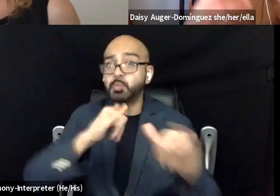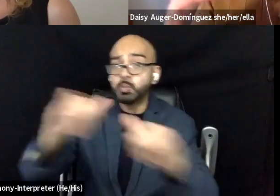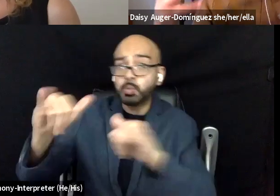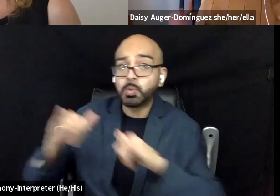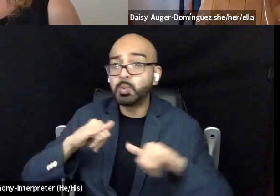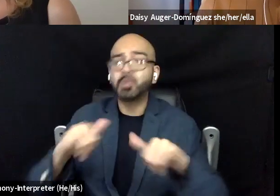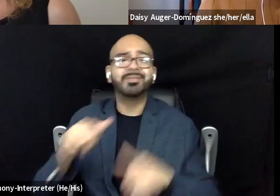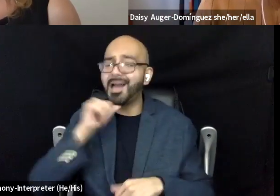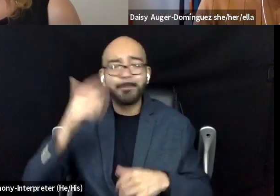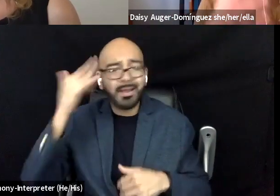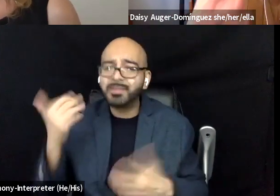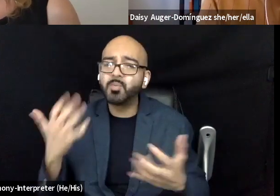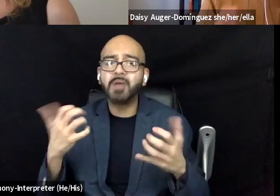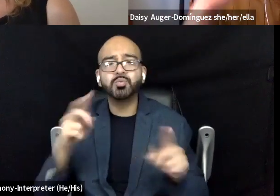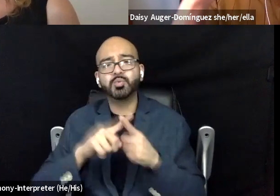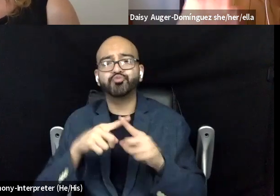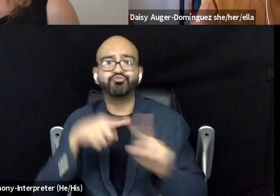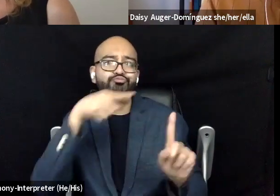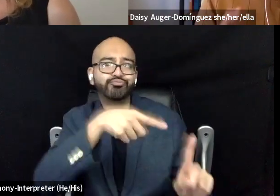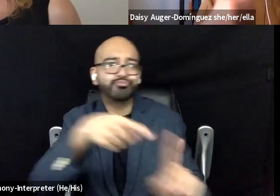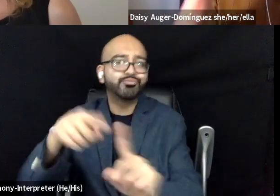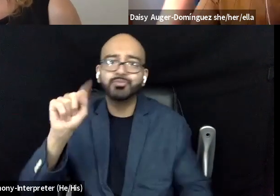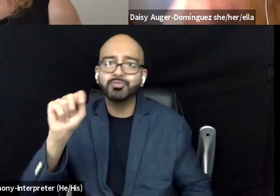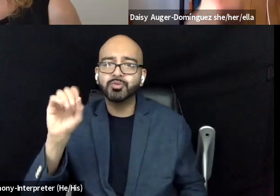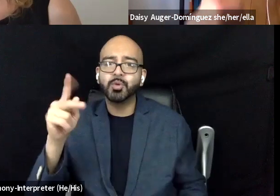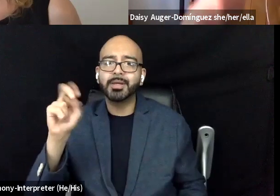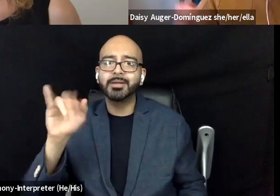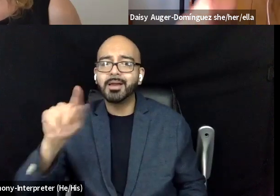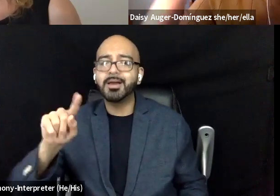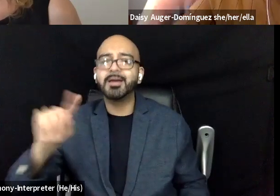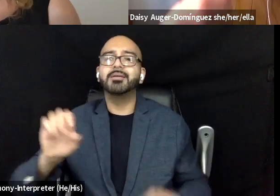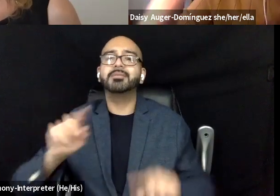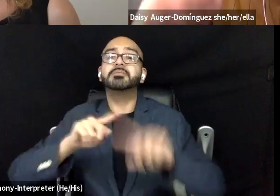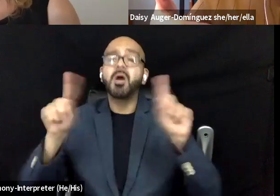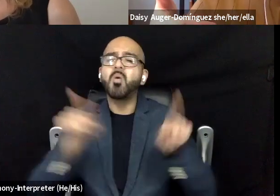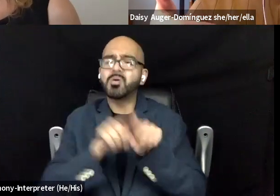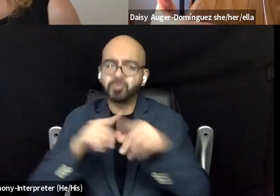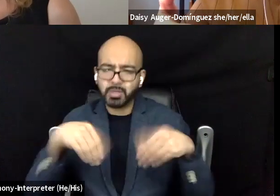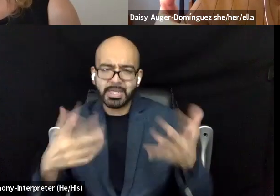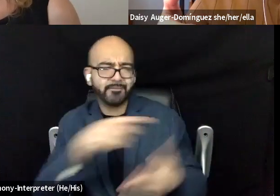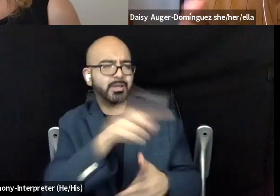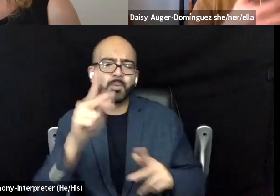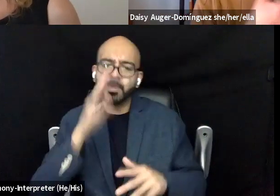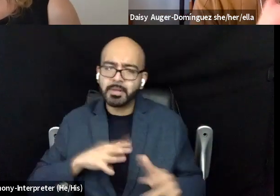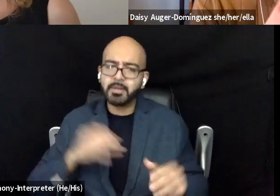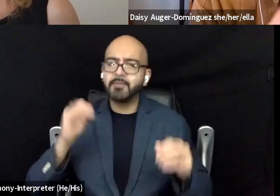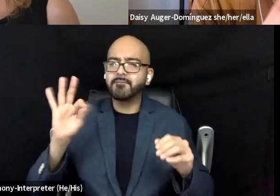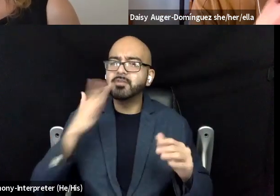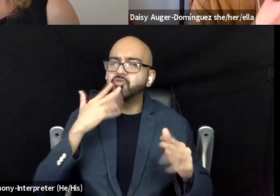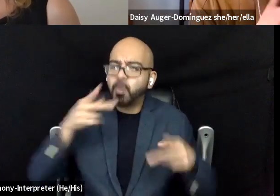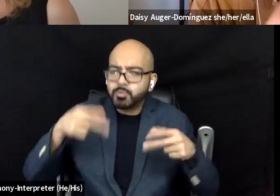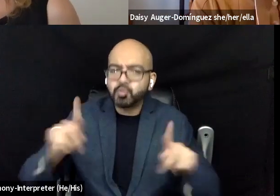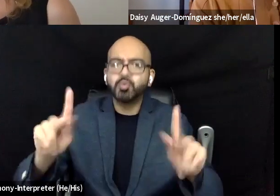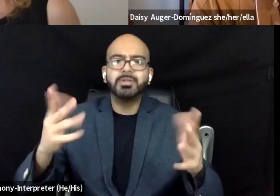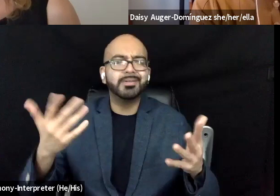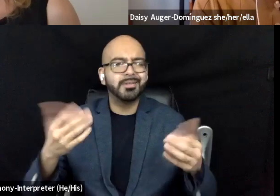but about building real relationship and access and opportunity and paving the way for the women of color that have that a